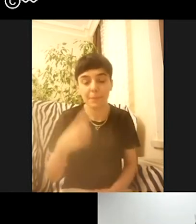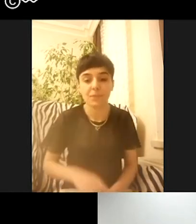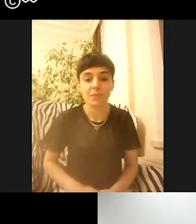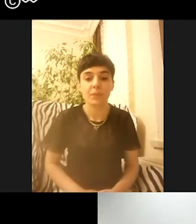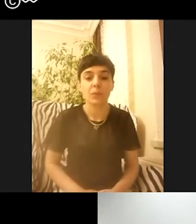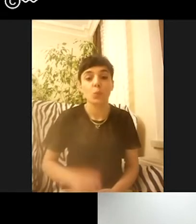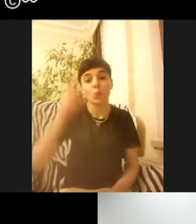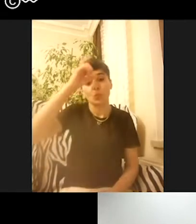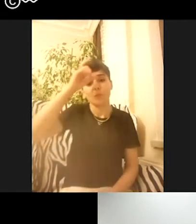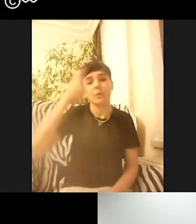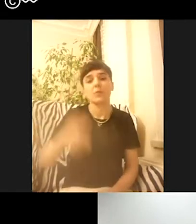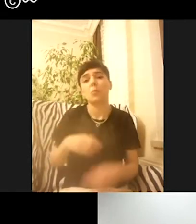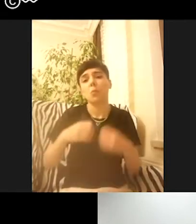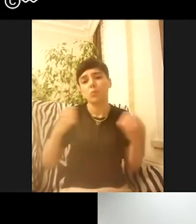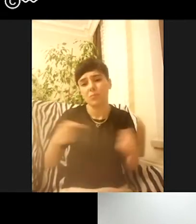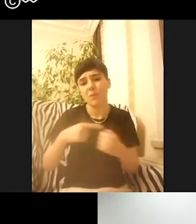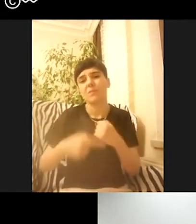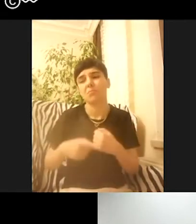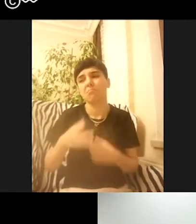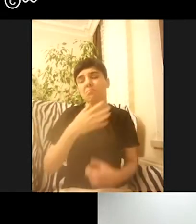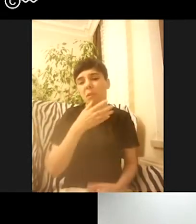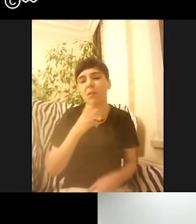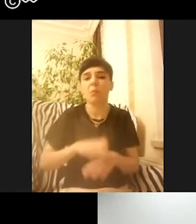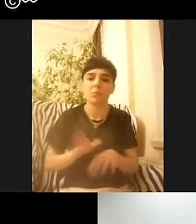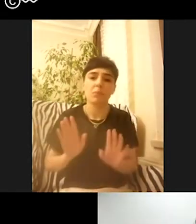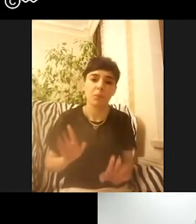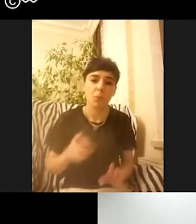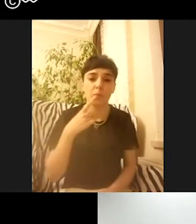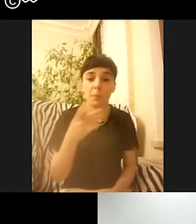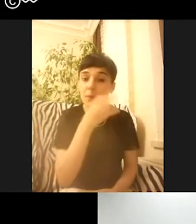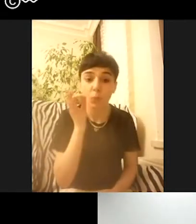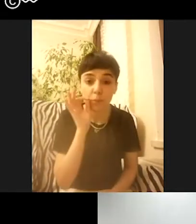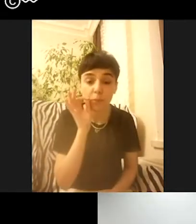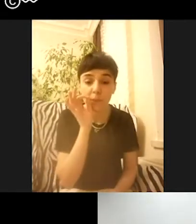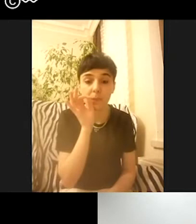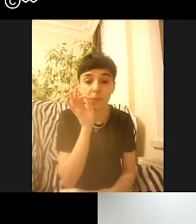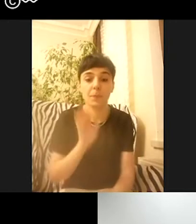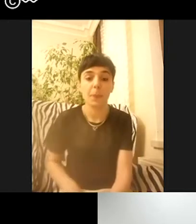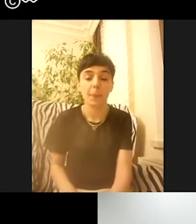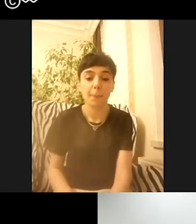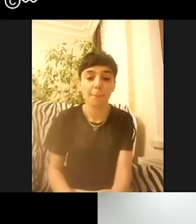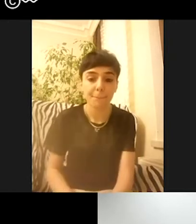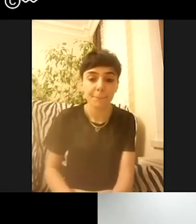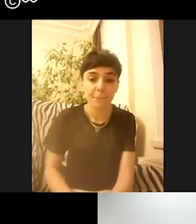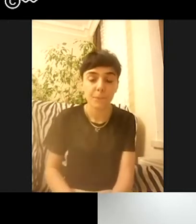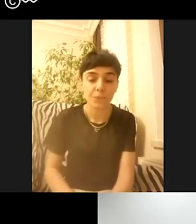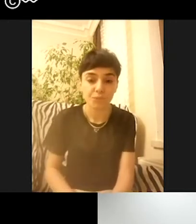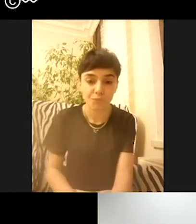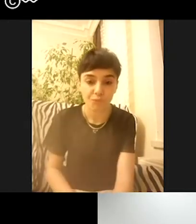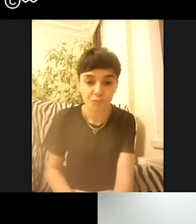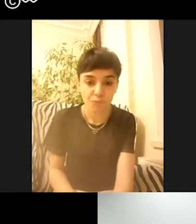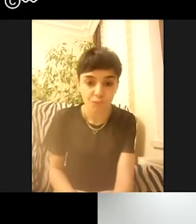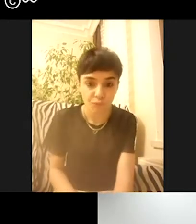that on the other side of the biopolitical project, where they say, you see, if we allow this, our nation will collapse, our culture